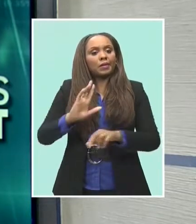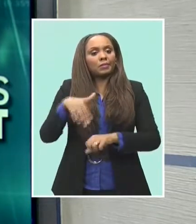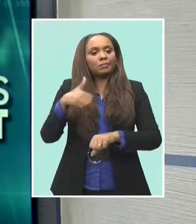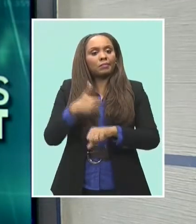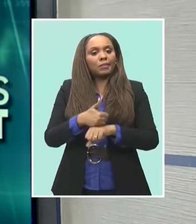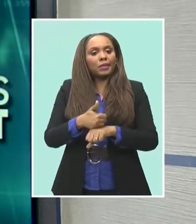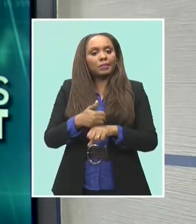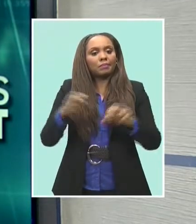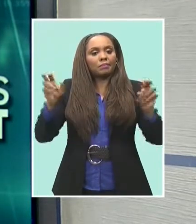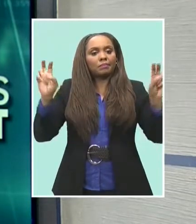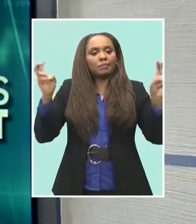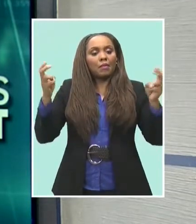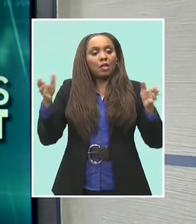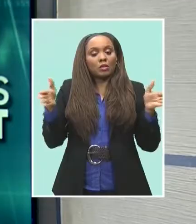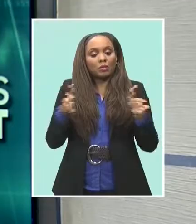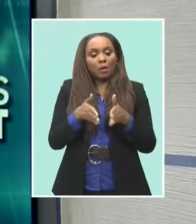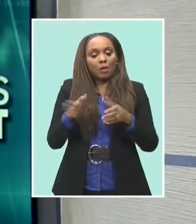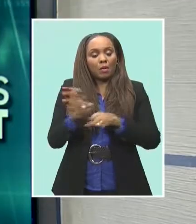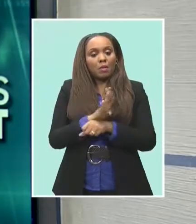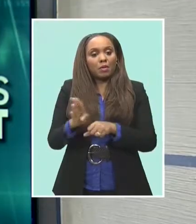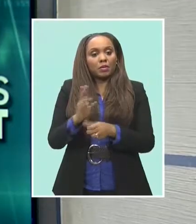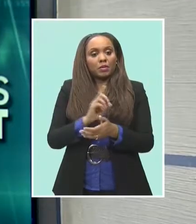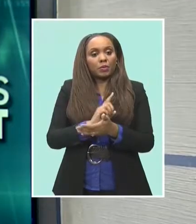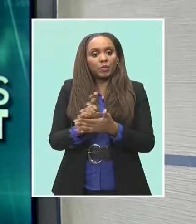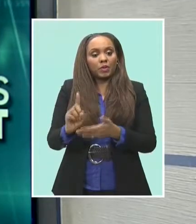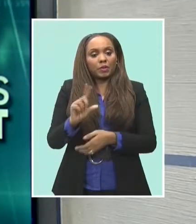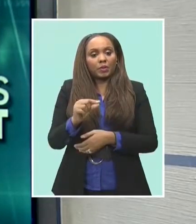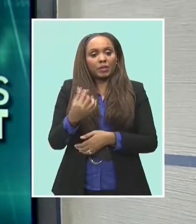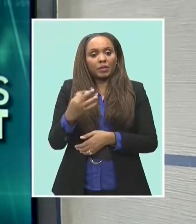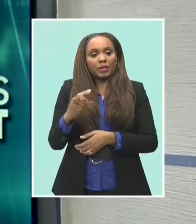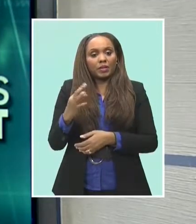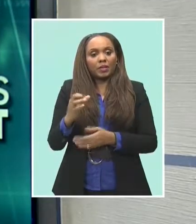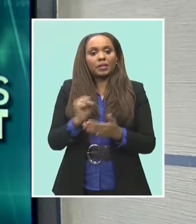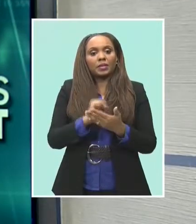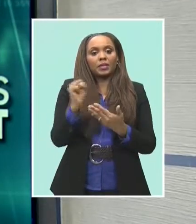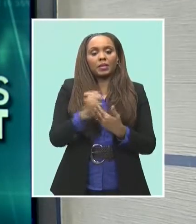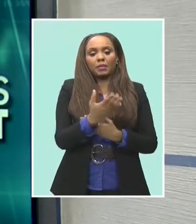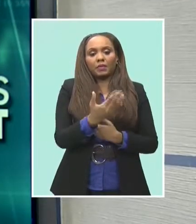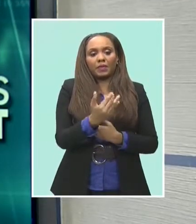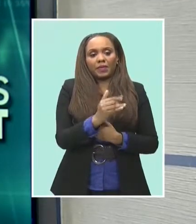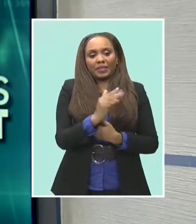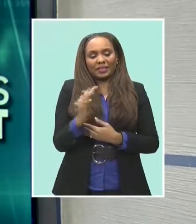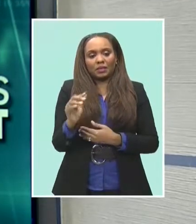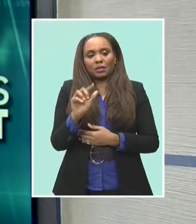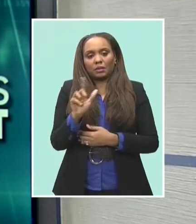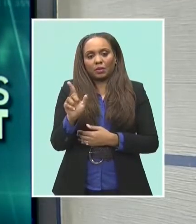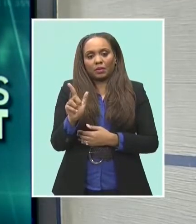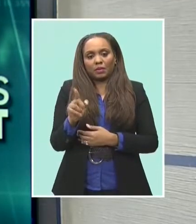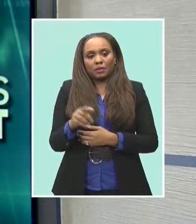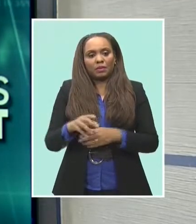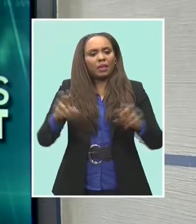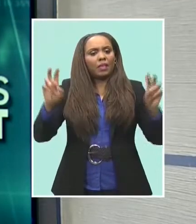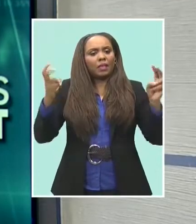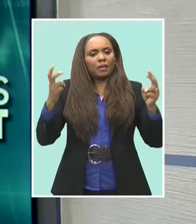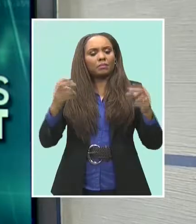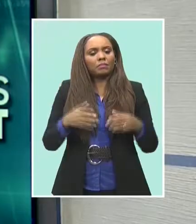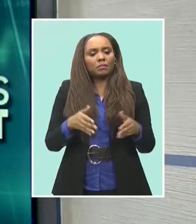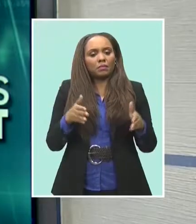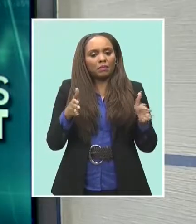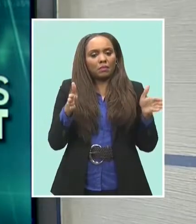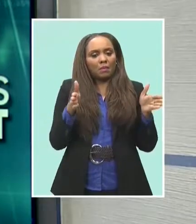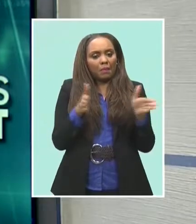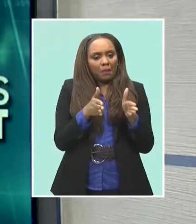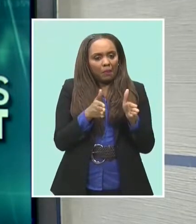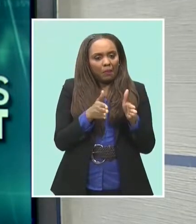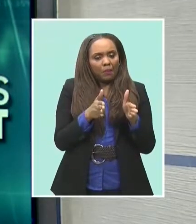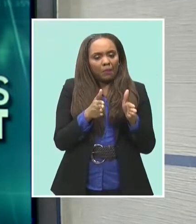Business Week 2019, which will run from September 15th until the 21st. The theme of this year's week is